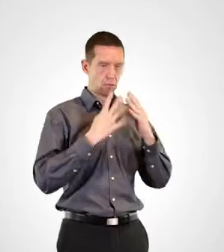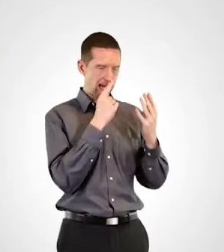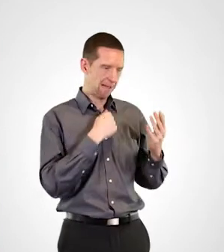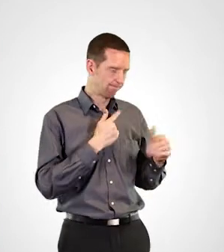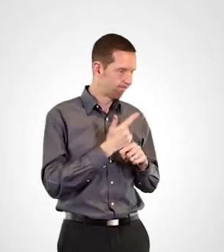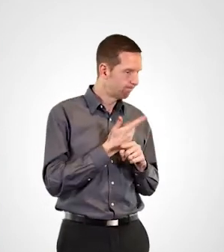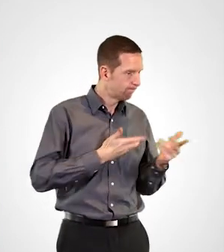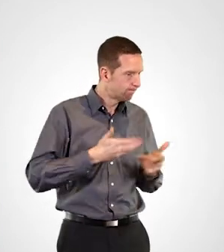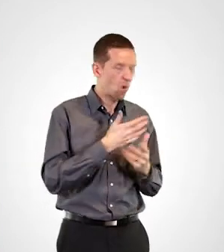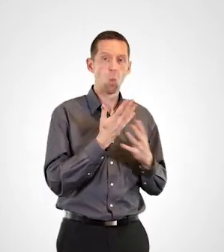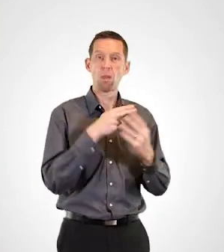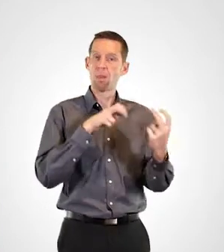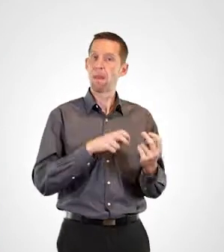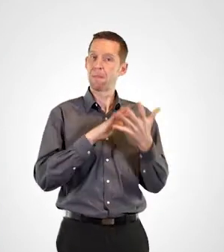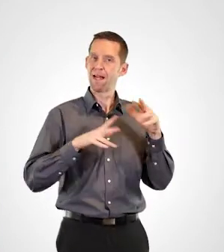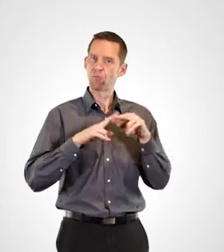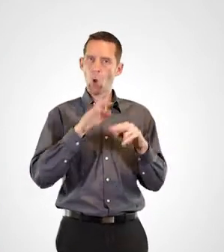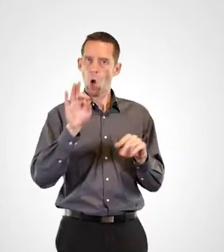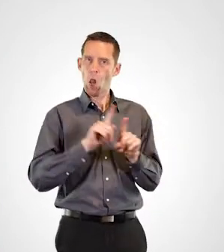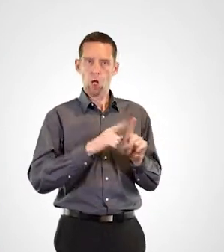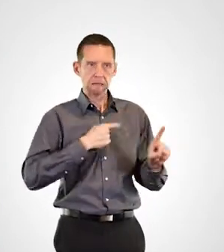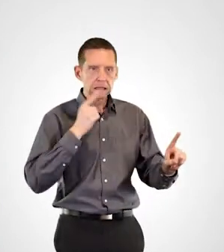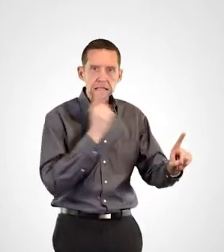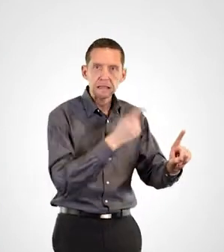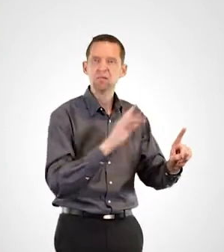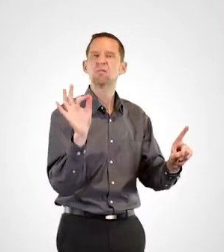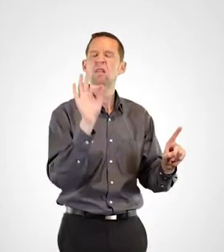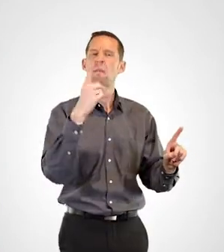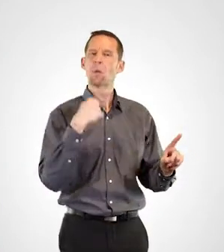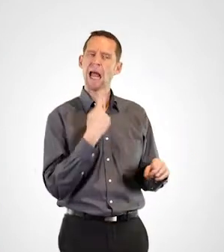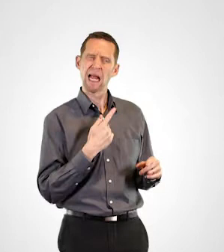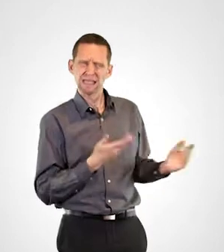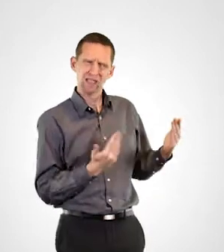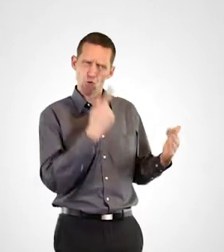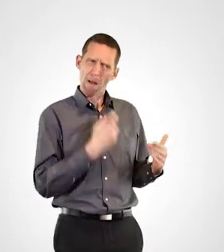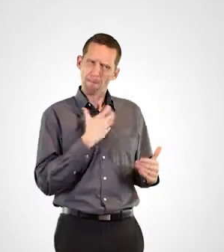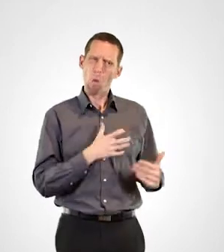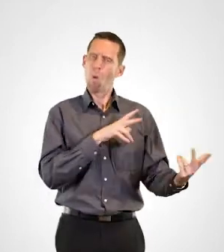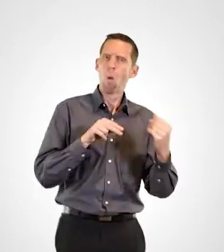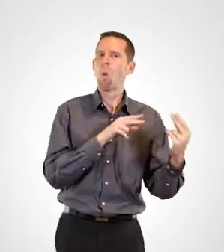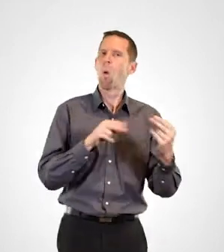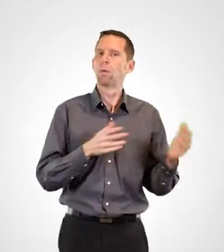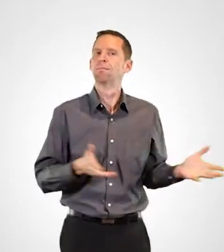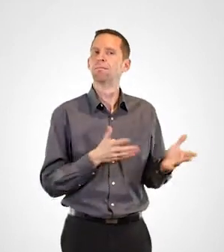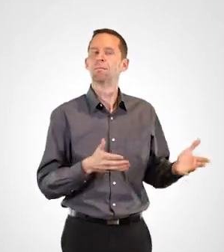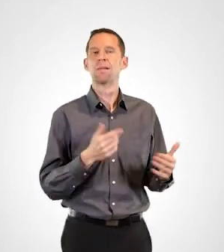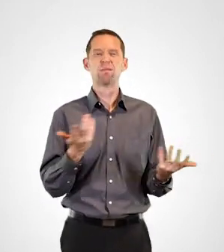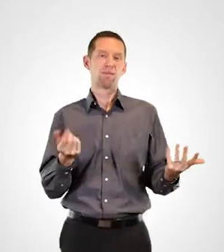with the parents, not in a scolding way, but in an encouraging way, to say, gee, let's really work. It's almost like having